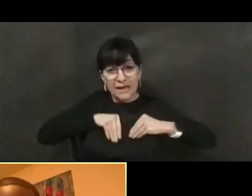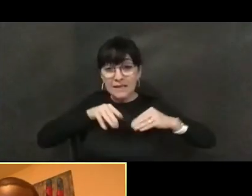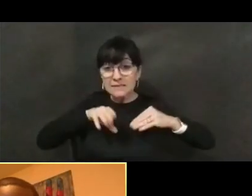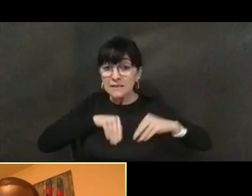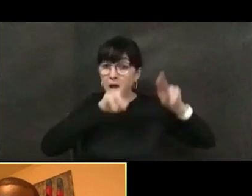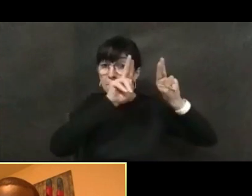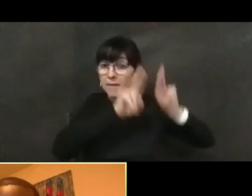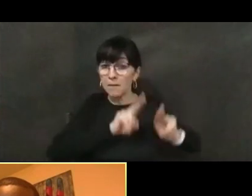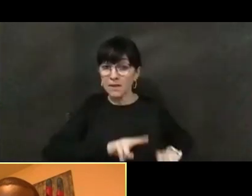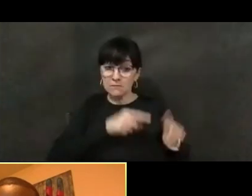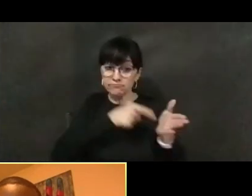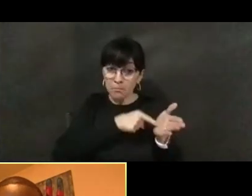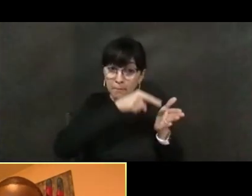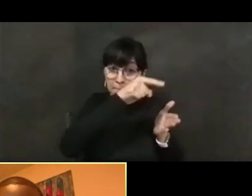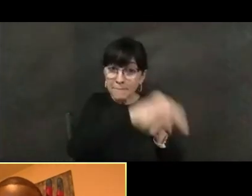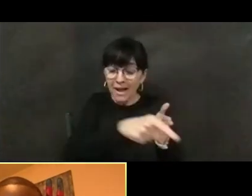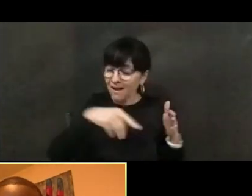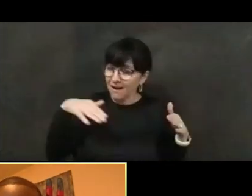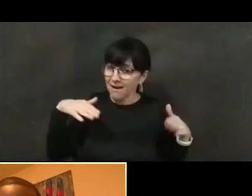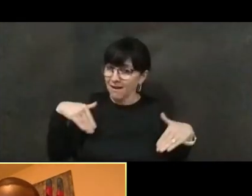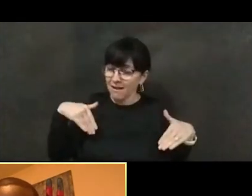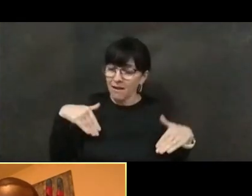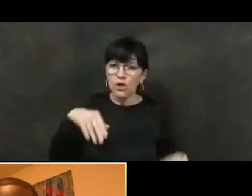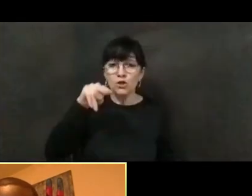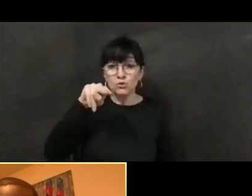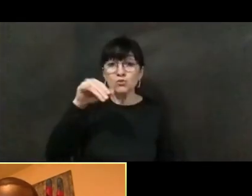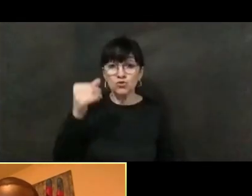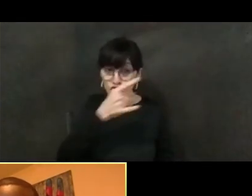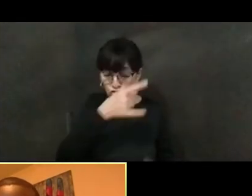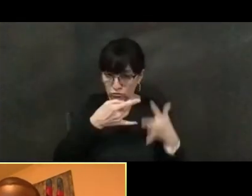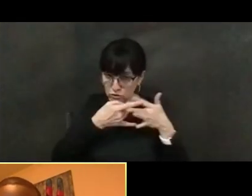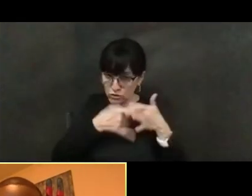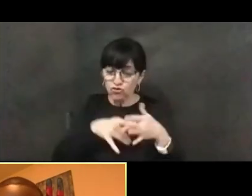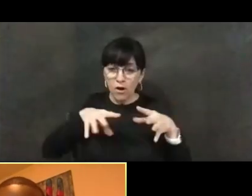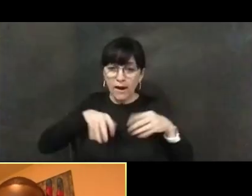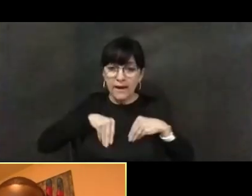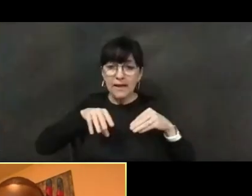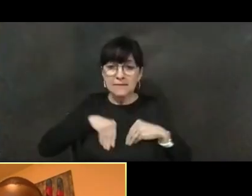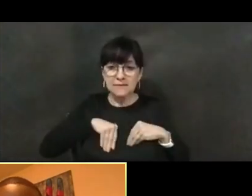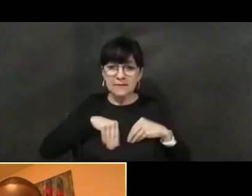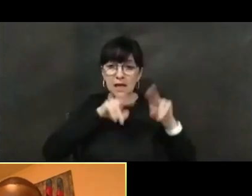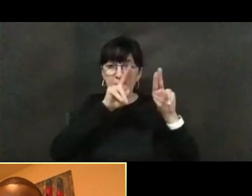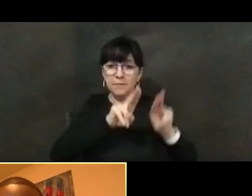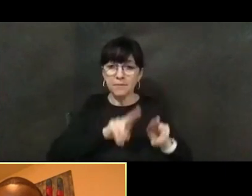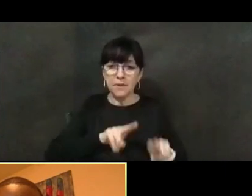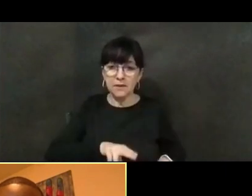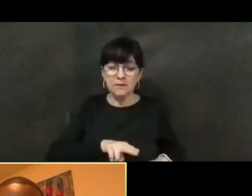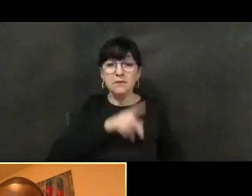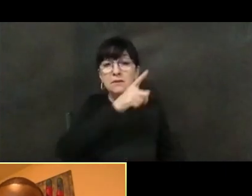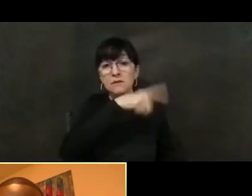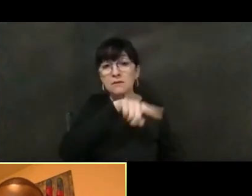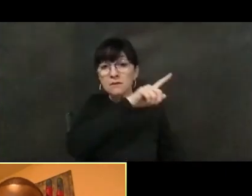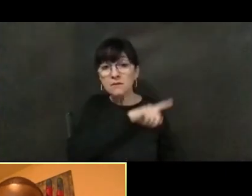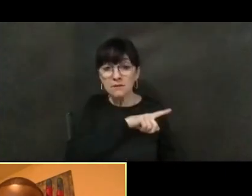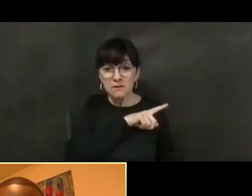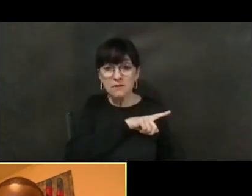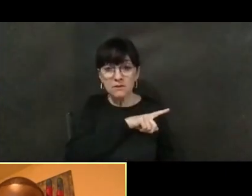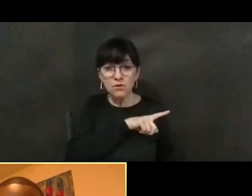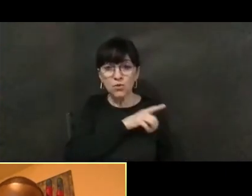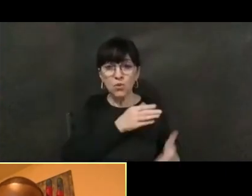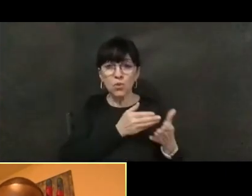point. So has New Jersey and some other states. Again, some of these states are going to be doing this through brute force